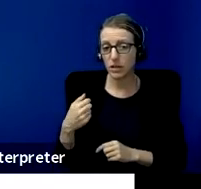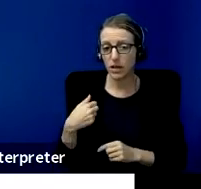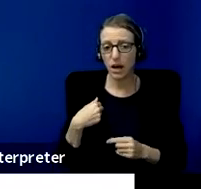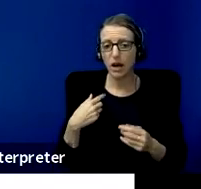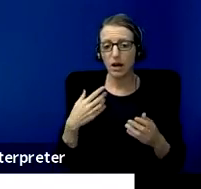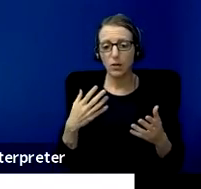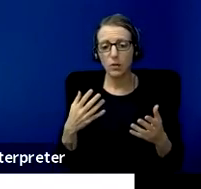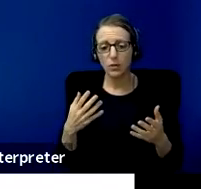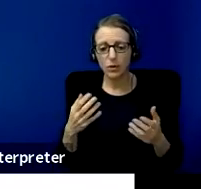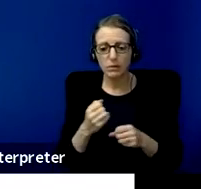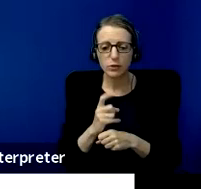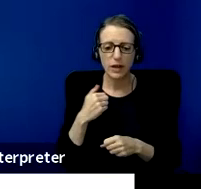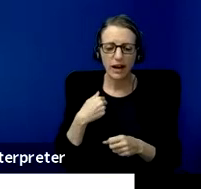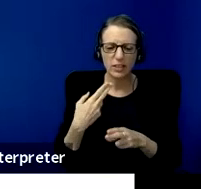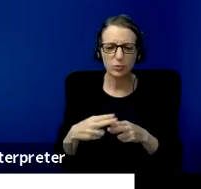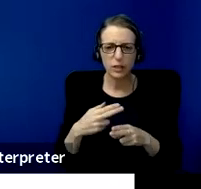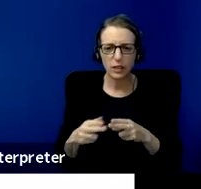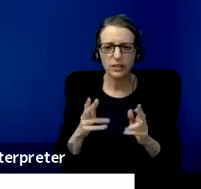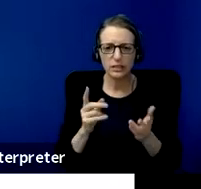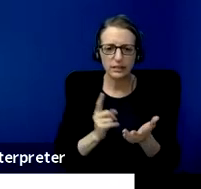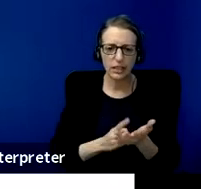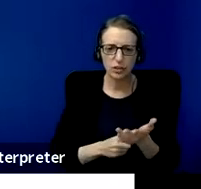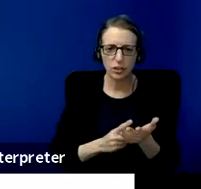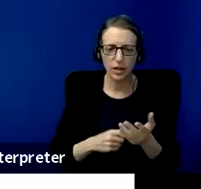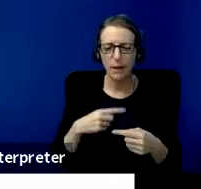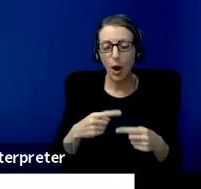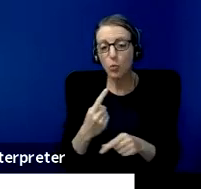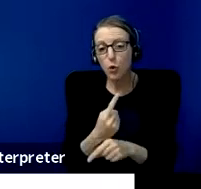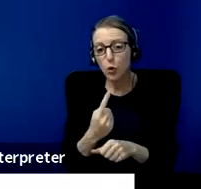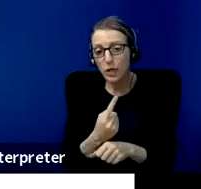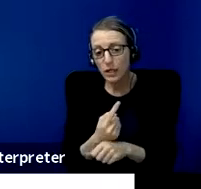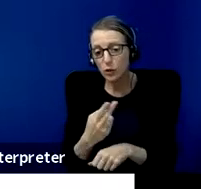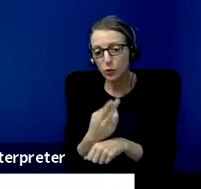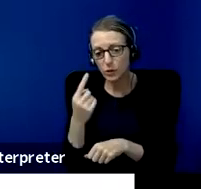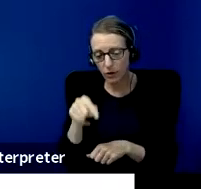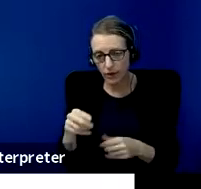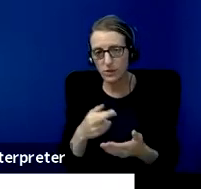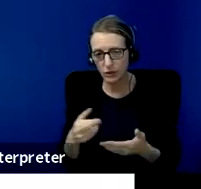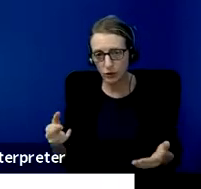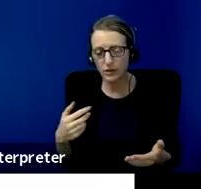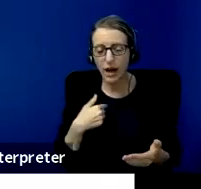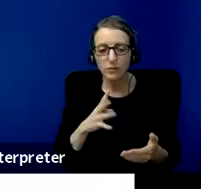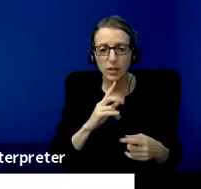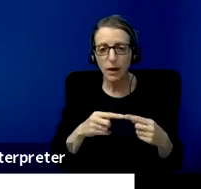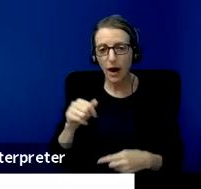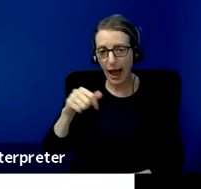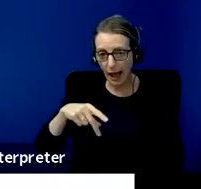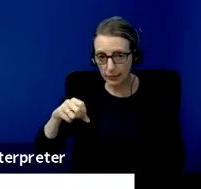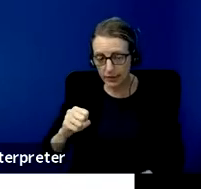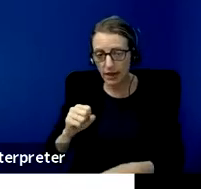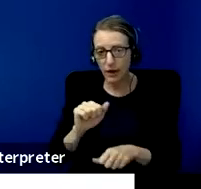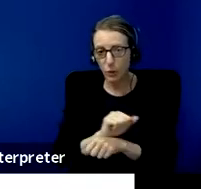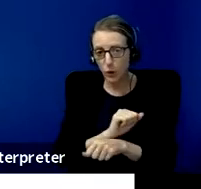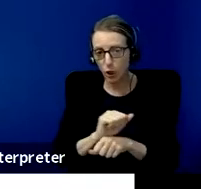brief conversation around appropriate use of the resources I'm about to share. I'm referring to apps that work